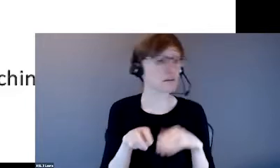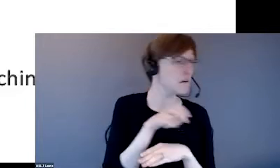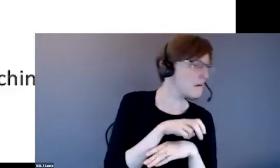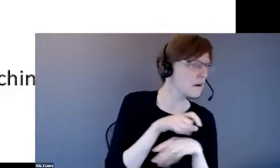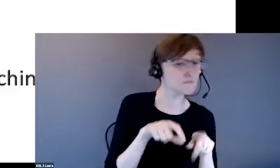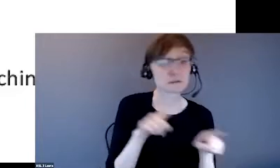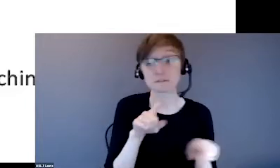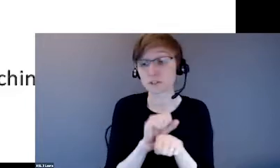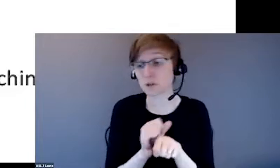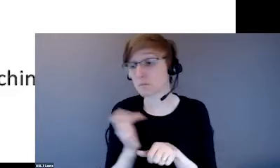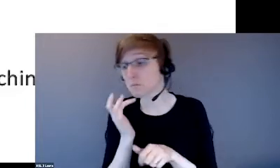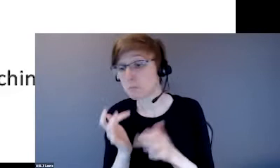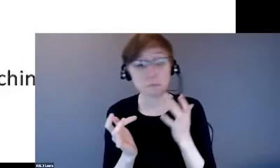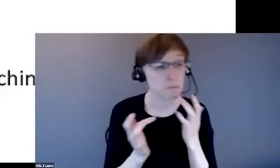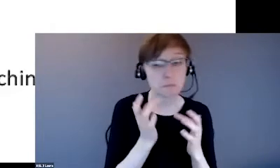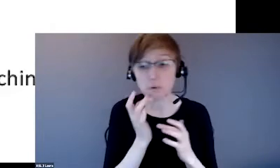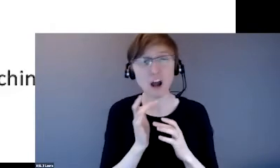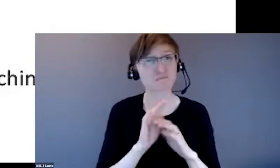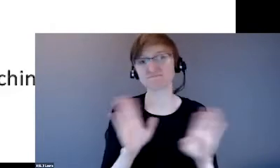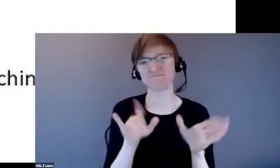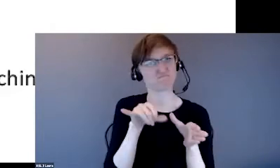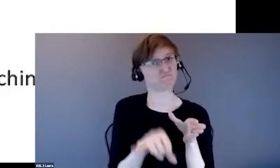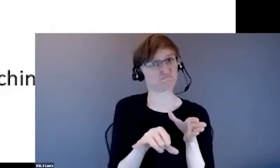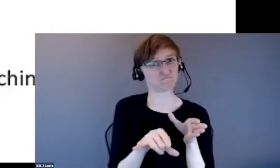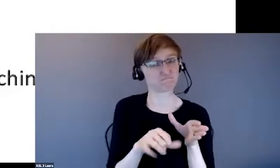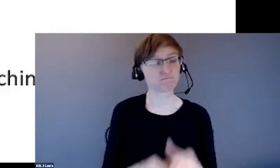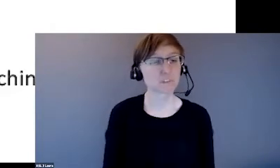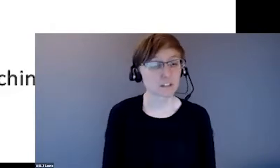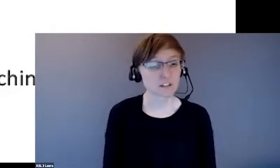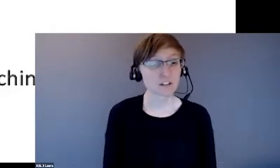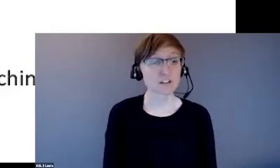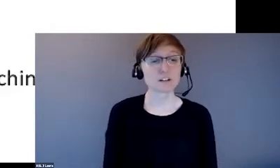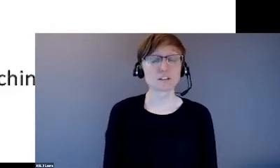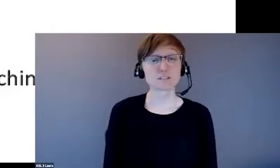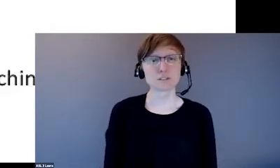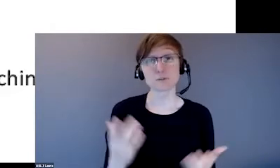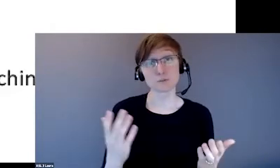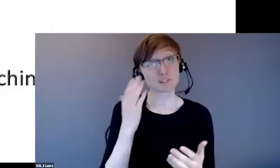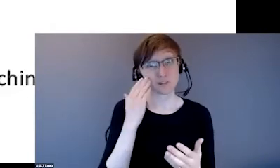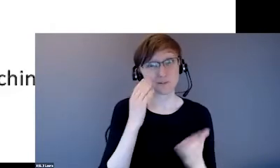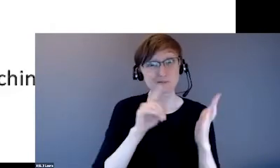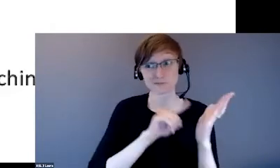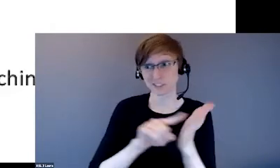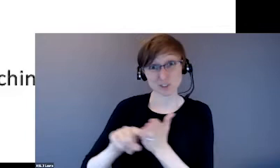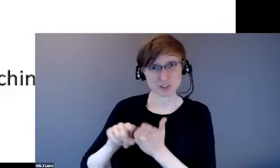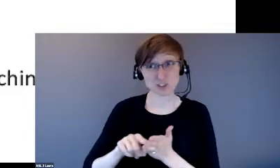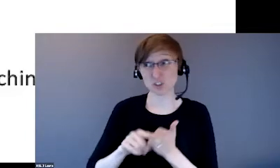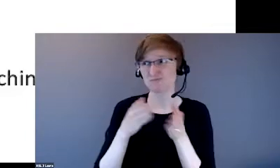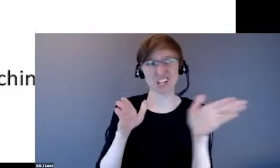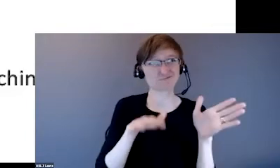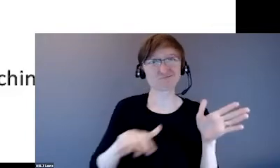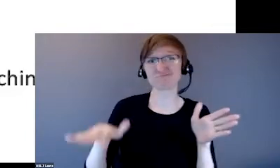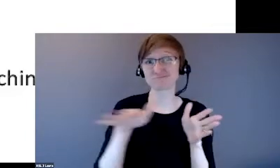leadership position that they enter in. And we know from organizational research and just practice that in order to move up through an organization, you